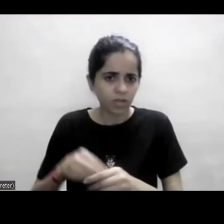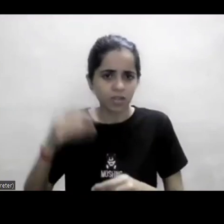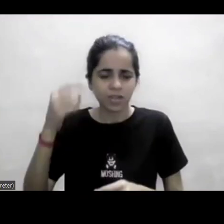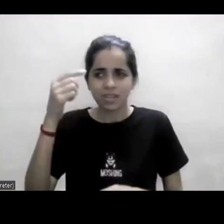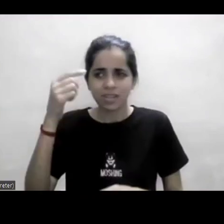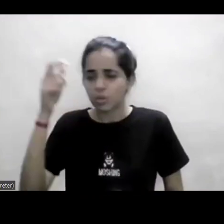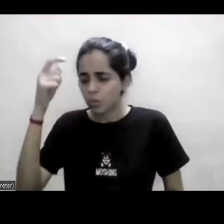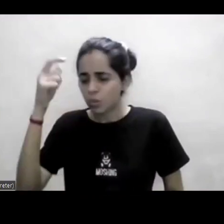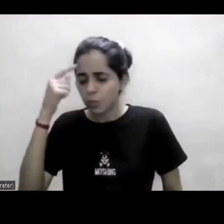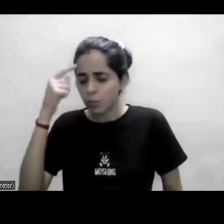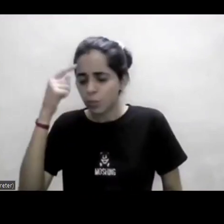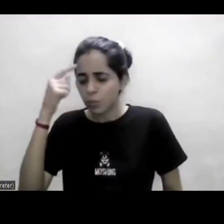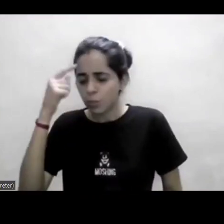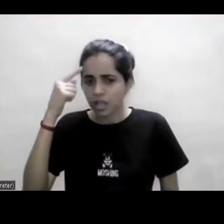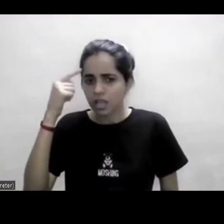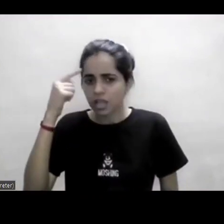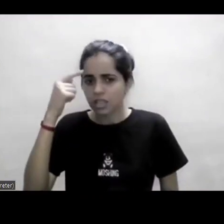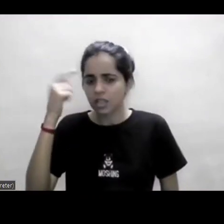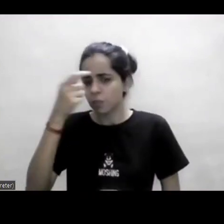illness.